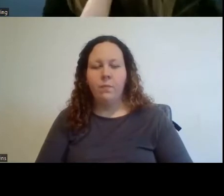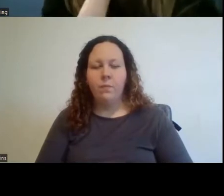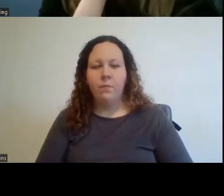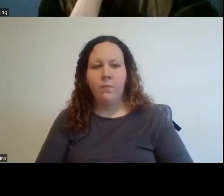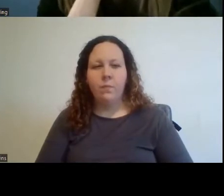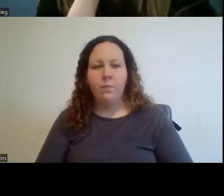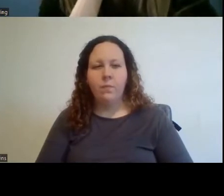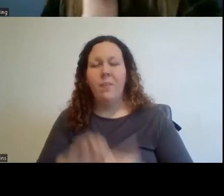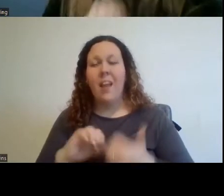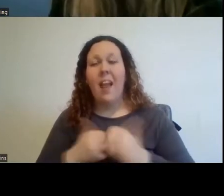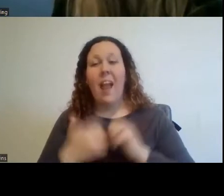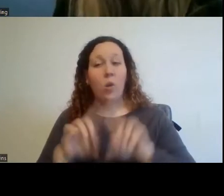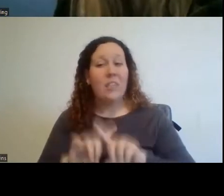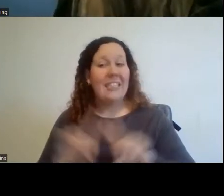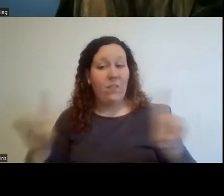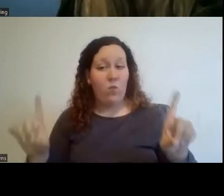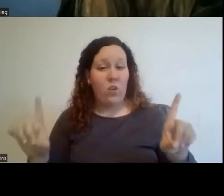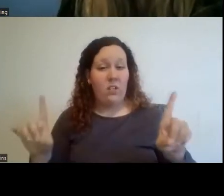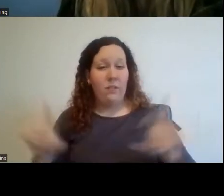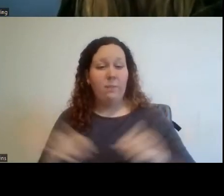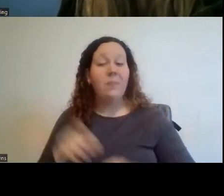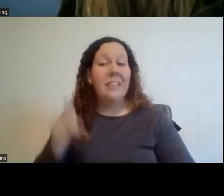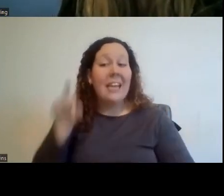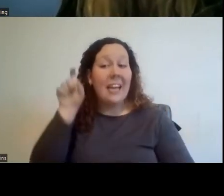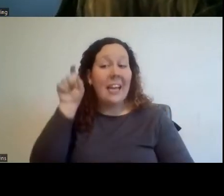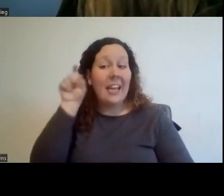So how are they different? Well, the hearing aid